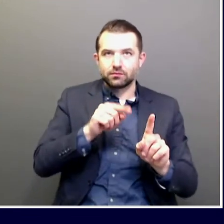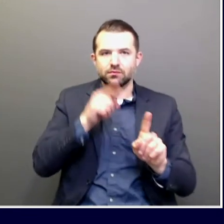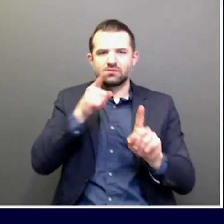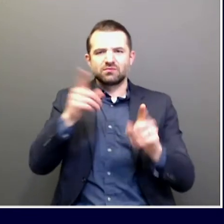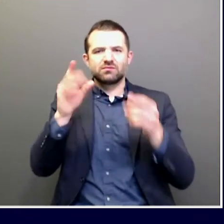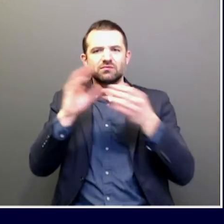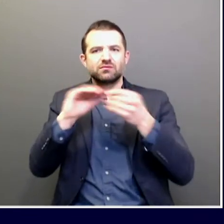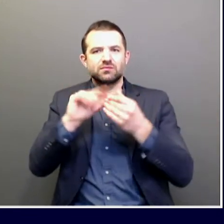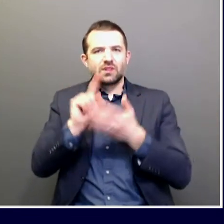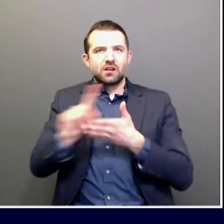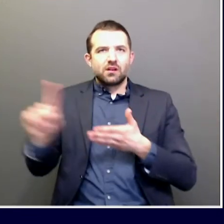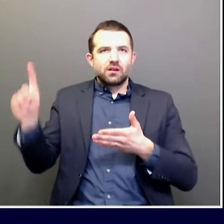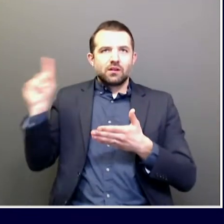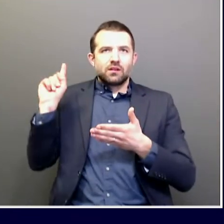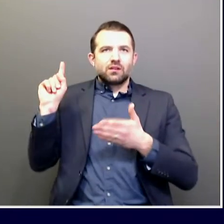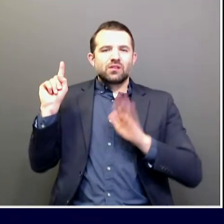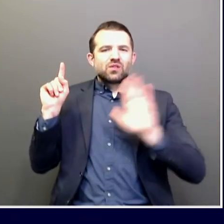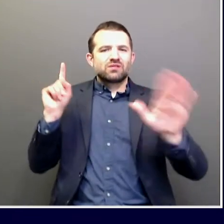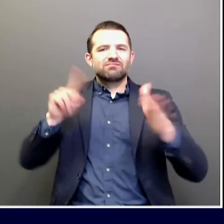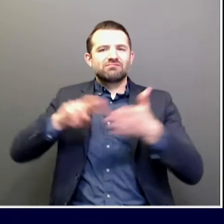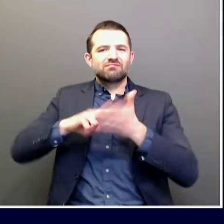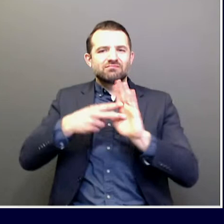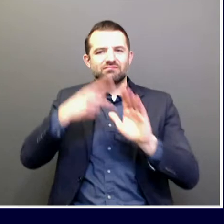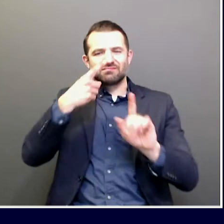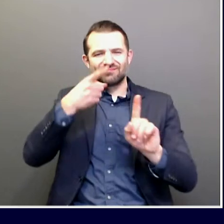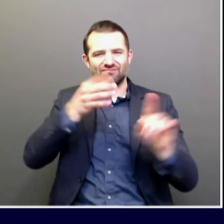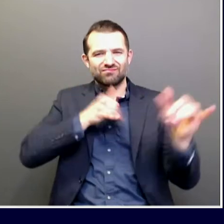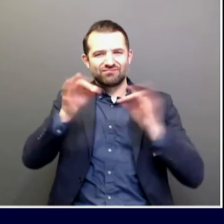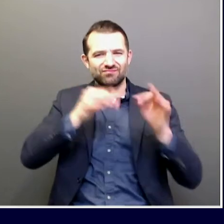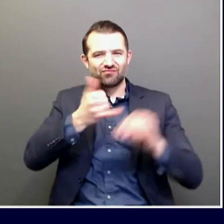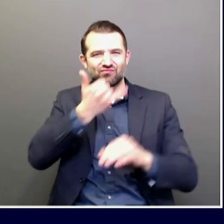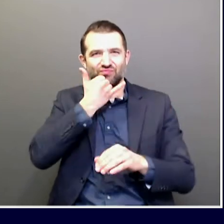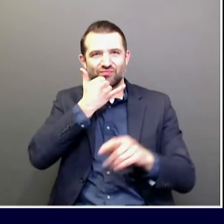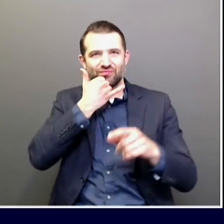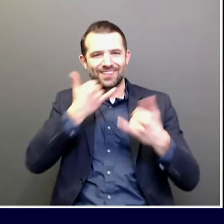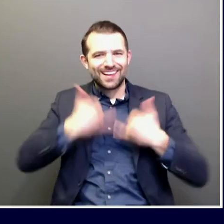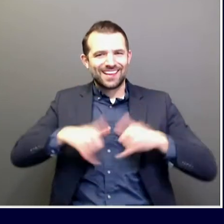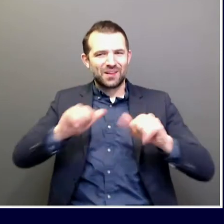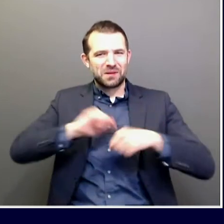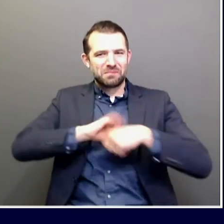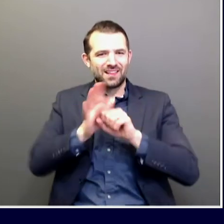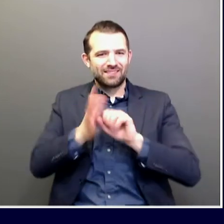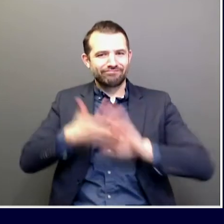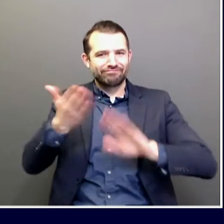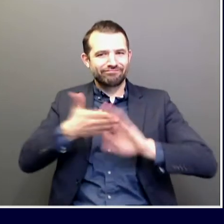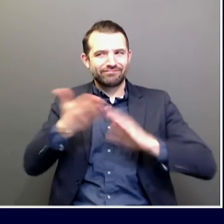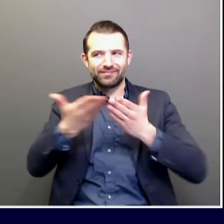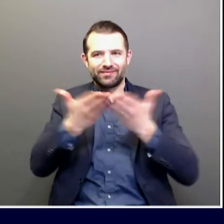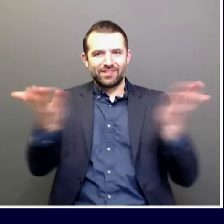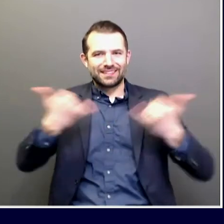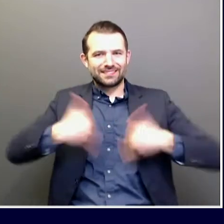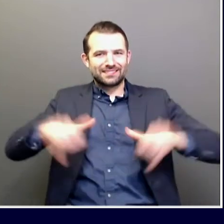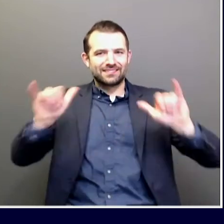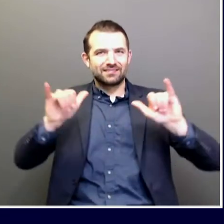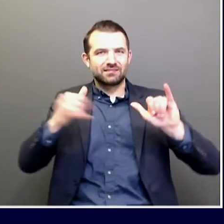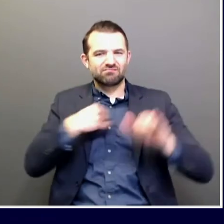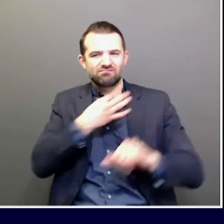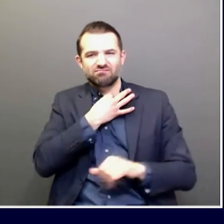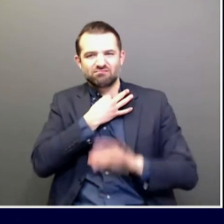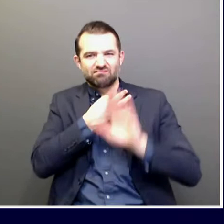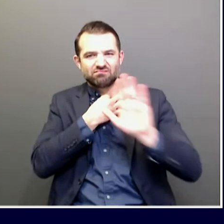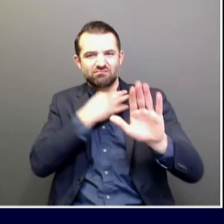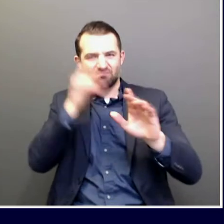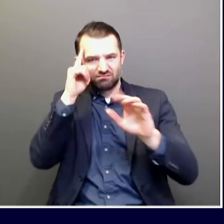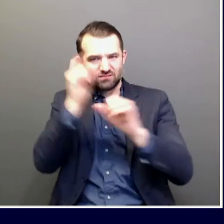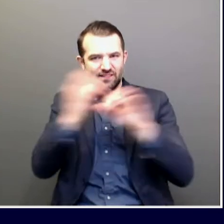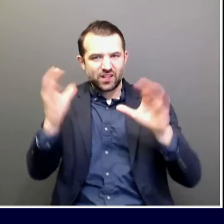can't make any predictions, but there certainly has been an uptick in use of that term endemic. And I think folks are